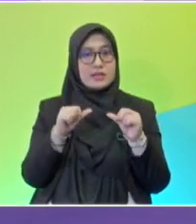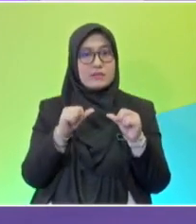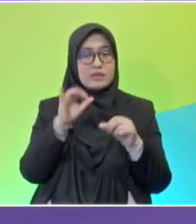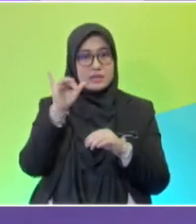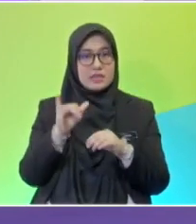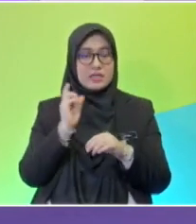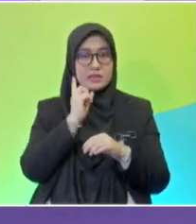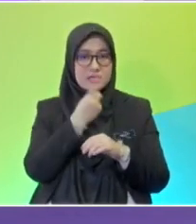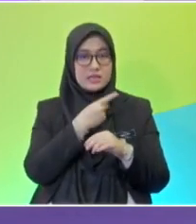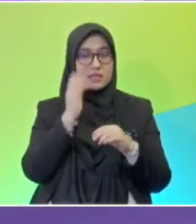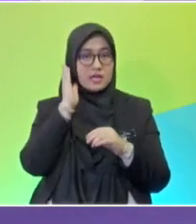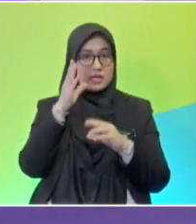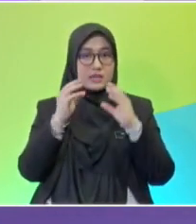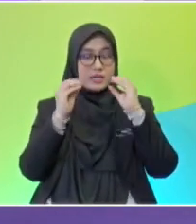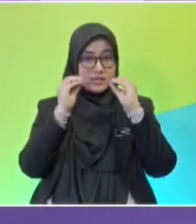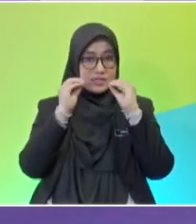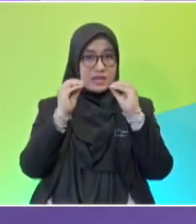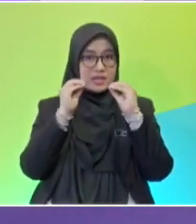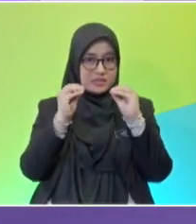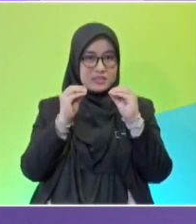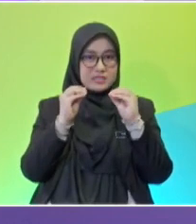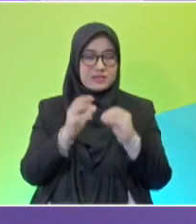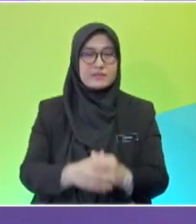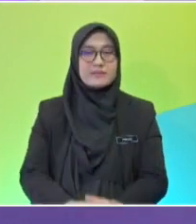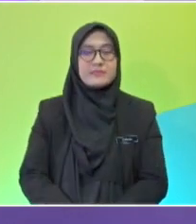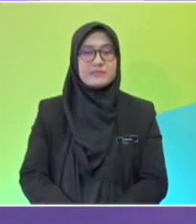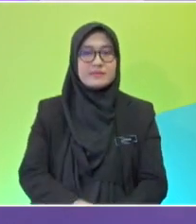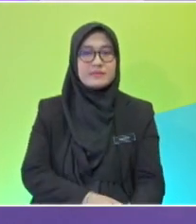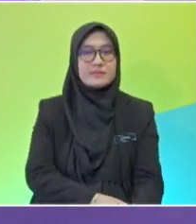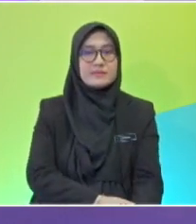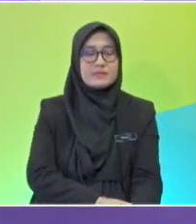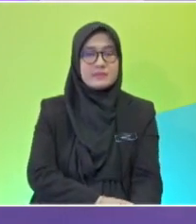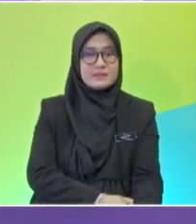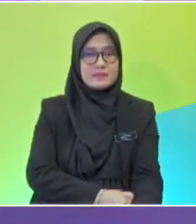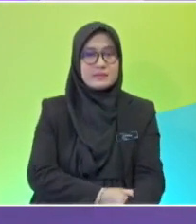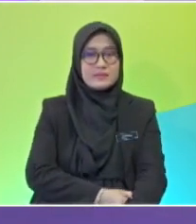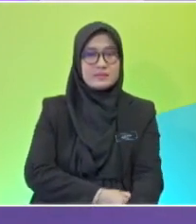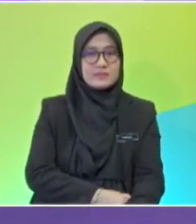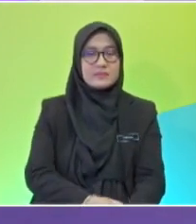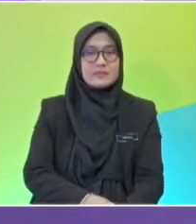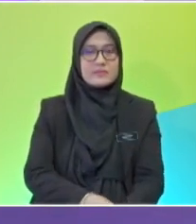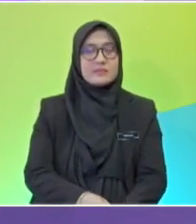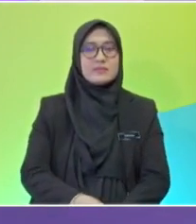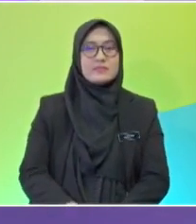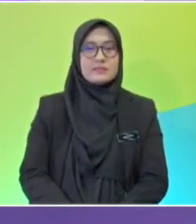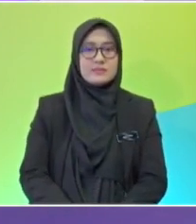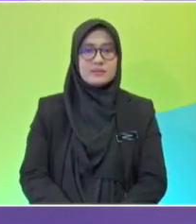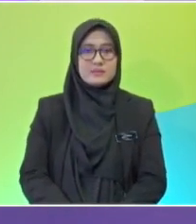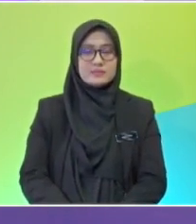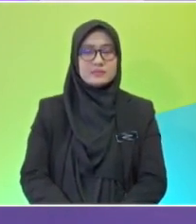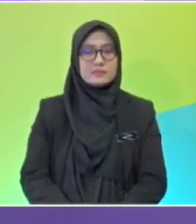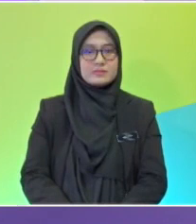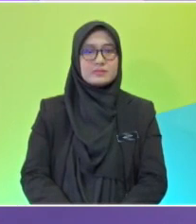Because when we are assessing PBD and we mirror it to our lesson, we assess them based on the